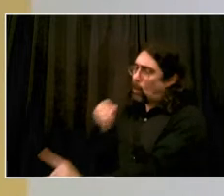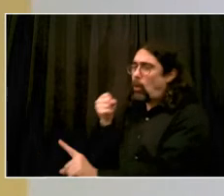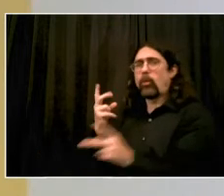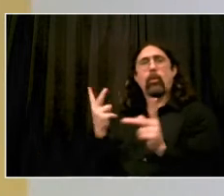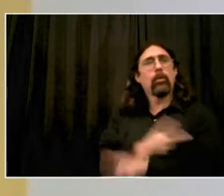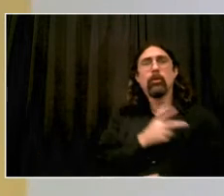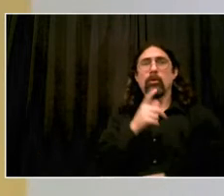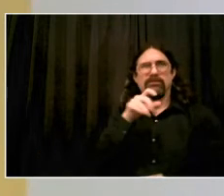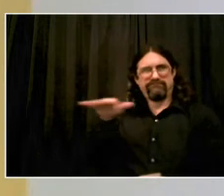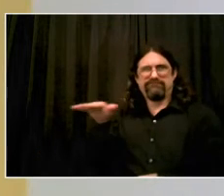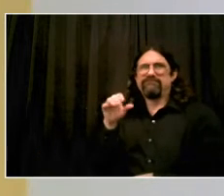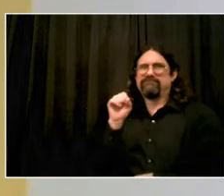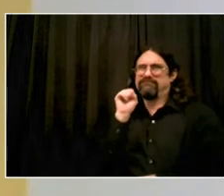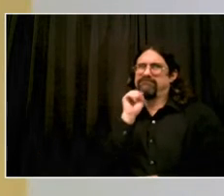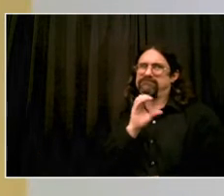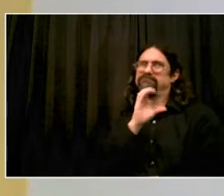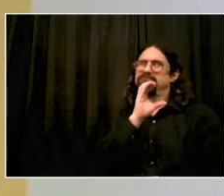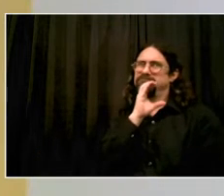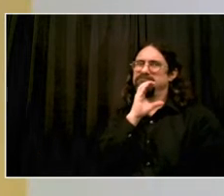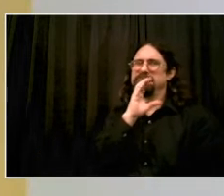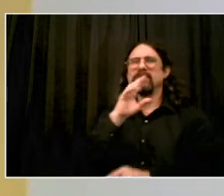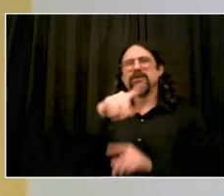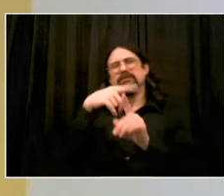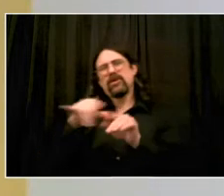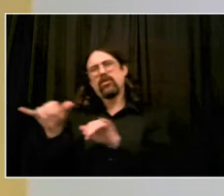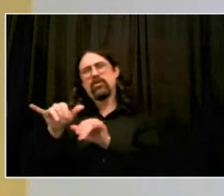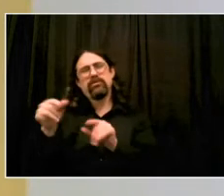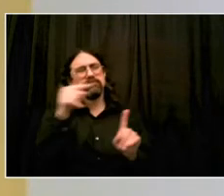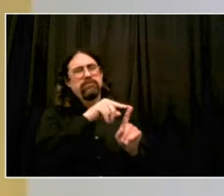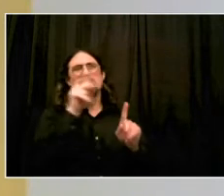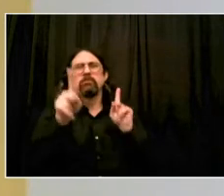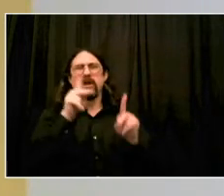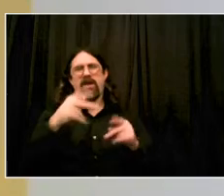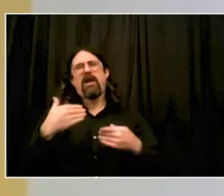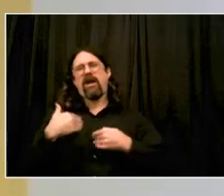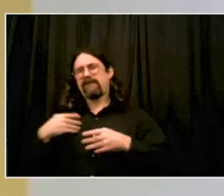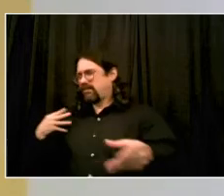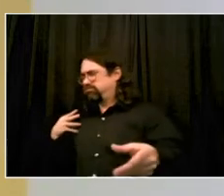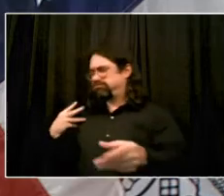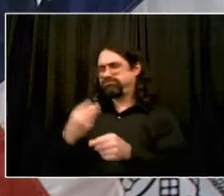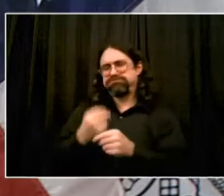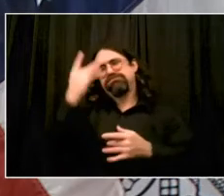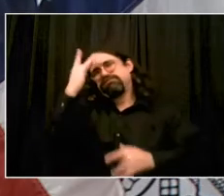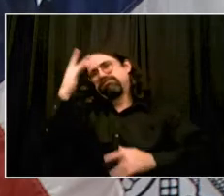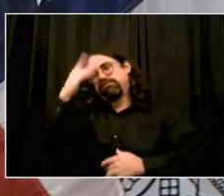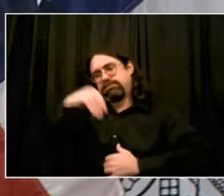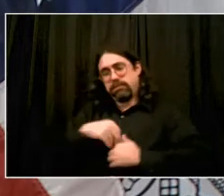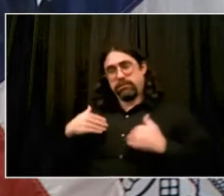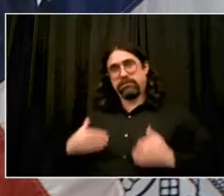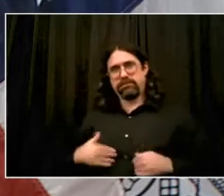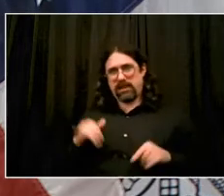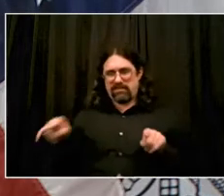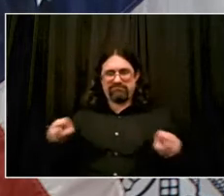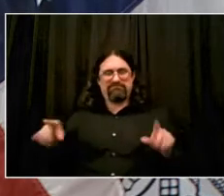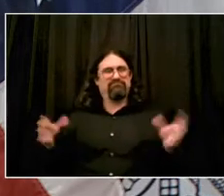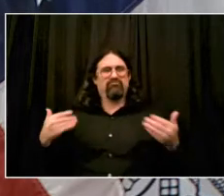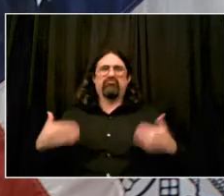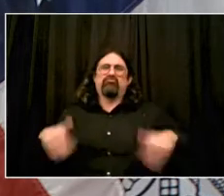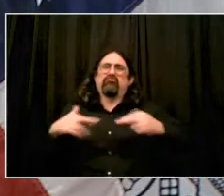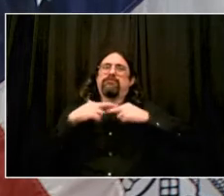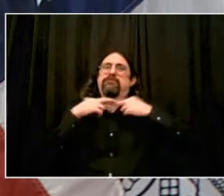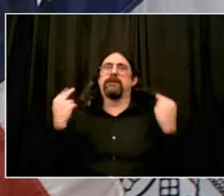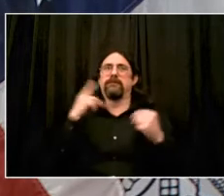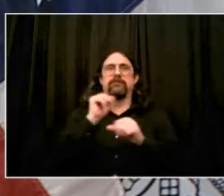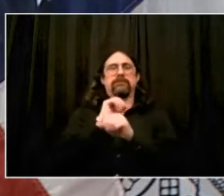see, how things play out as we move along. Yeah, and let me just say, first of all, thanks to